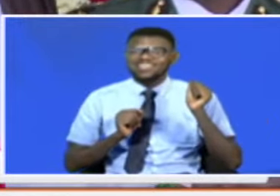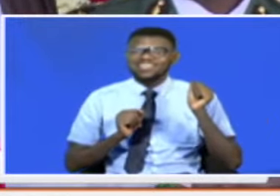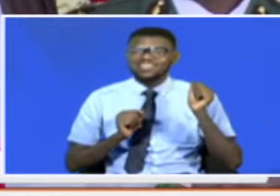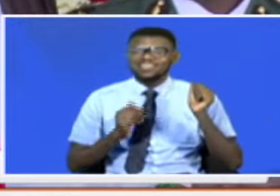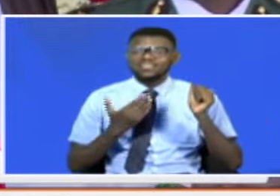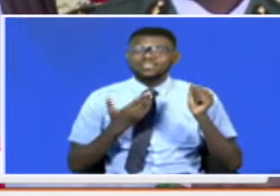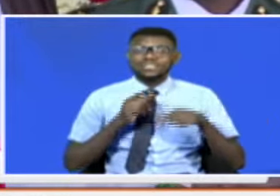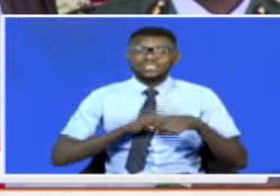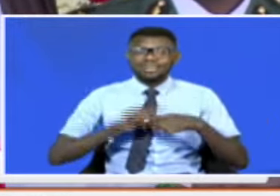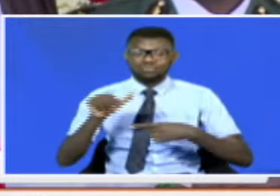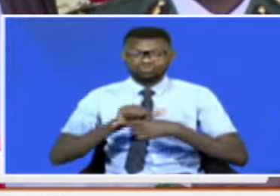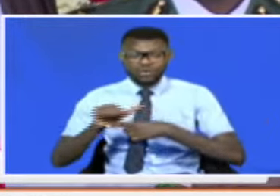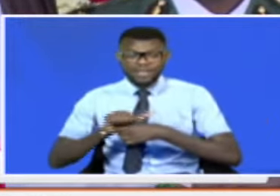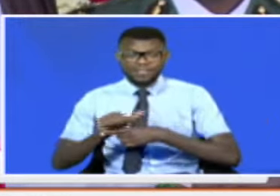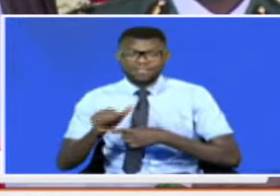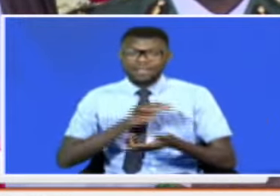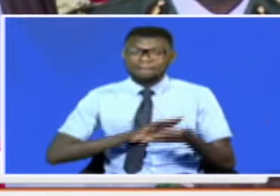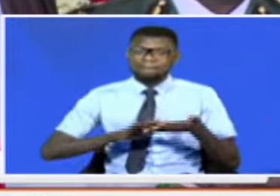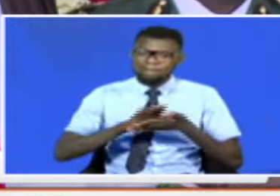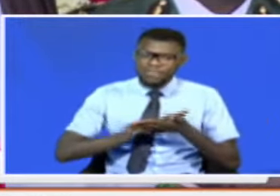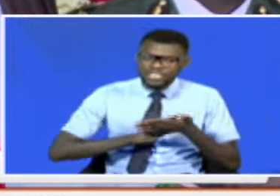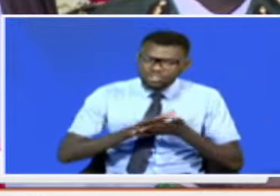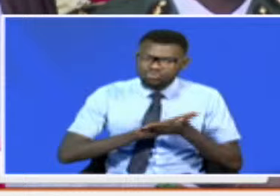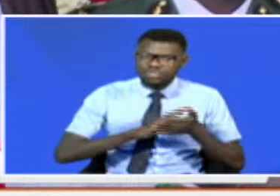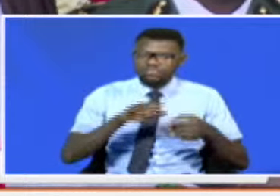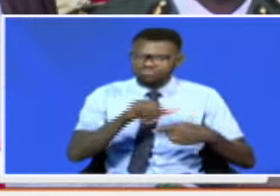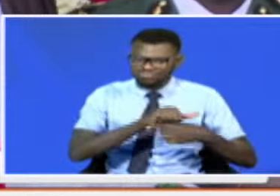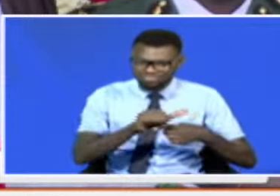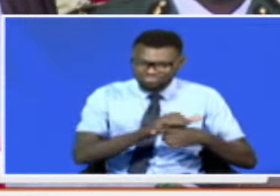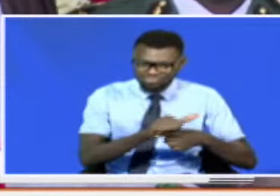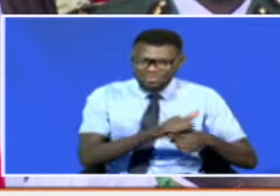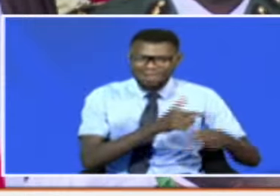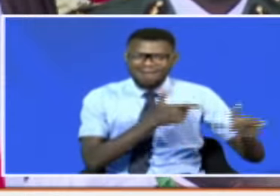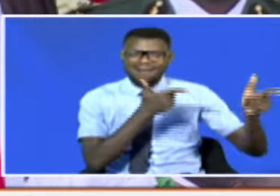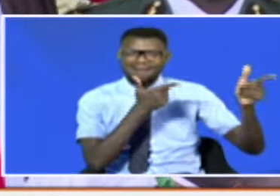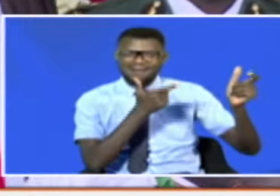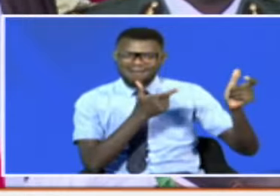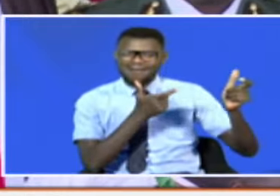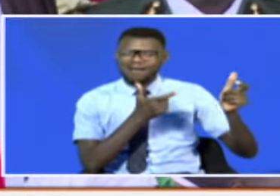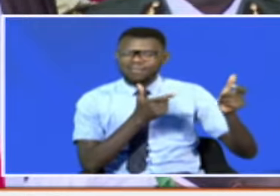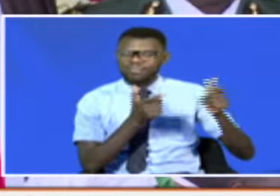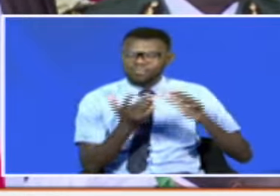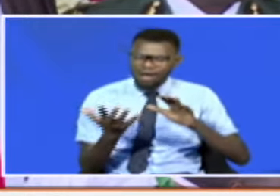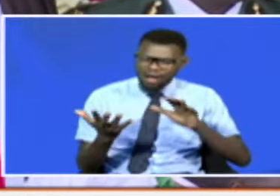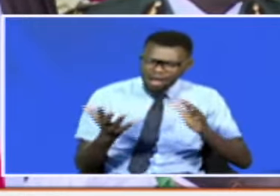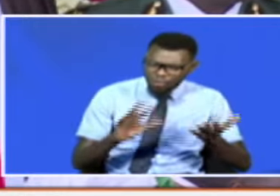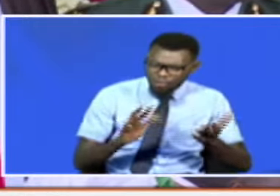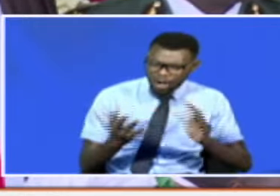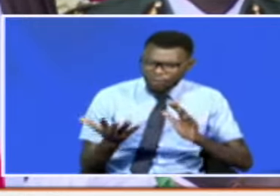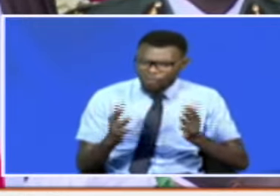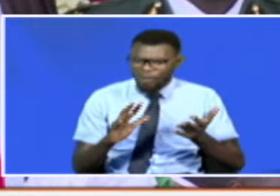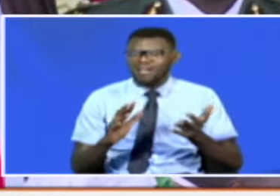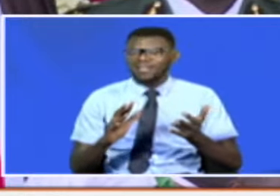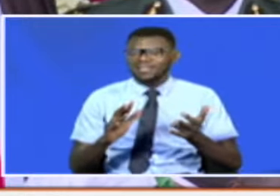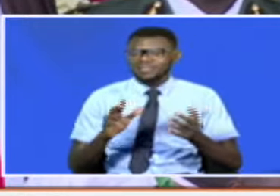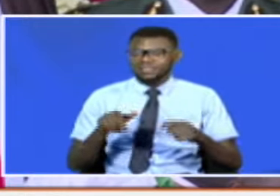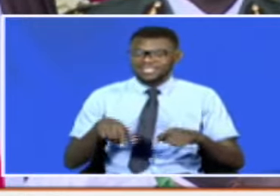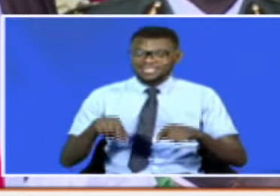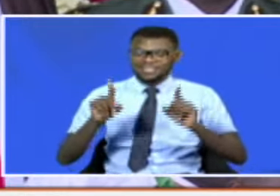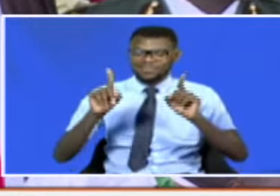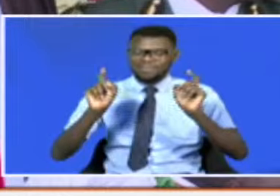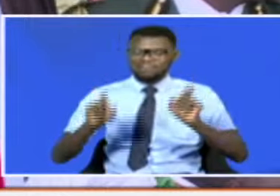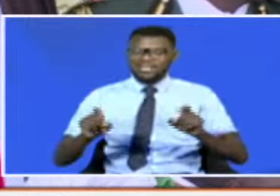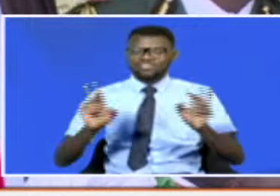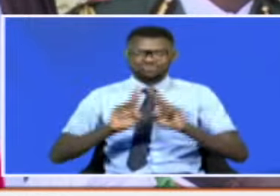include a basic course in firearms to make sure that they stand ready